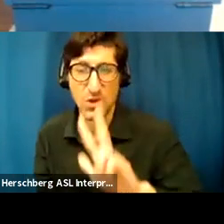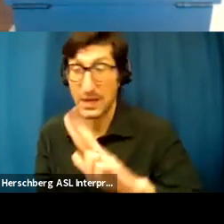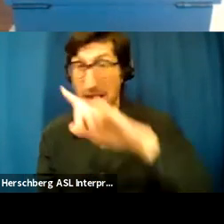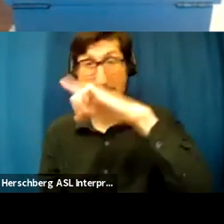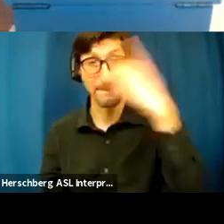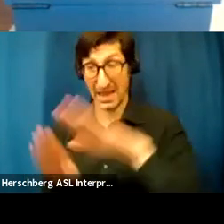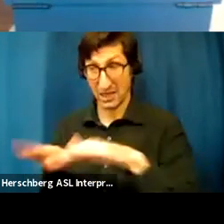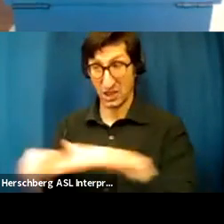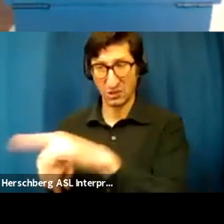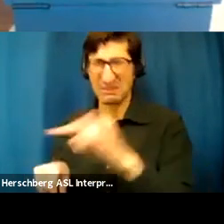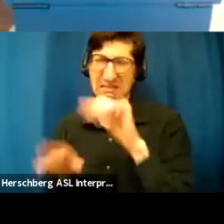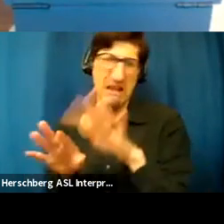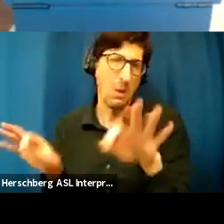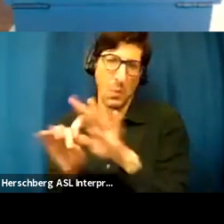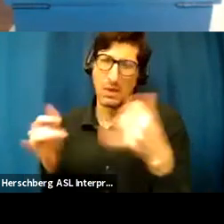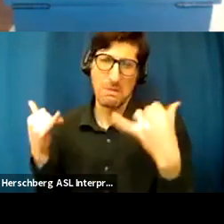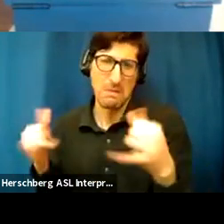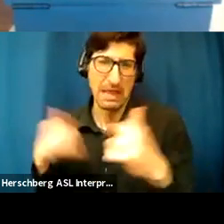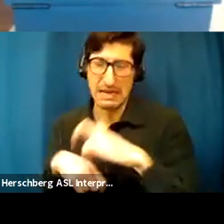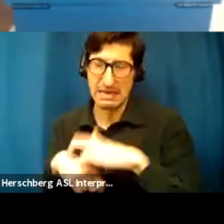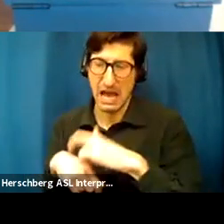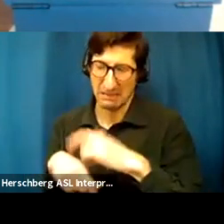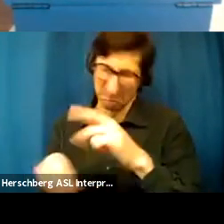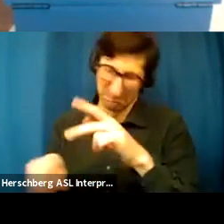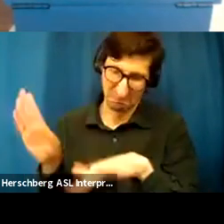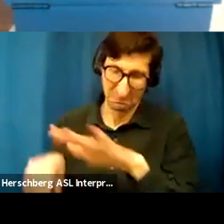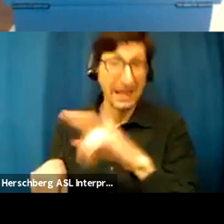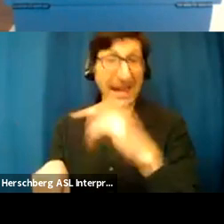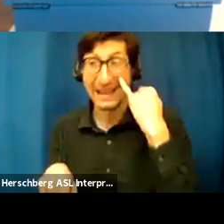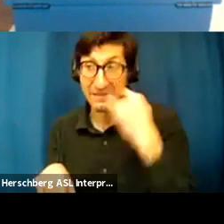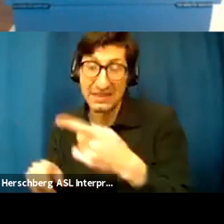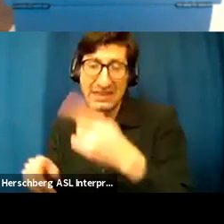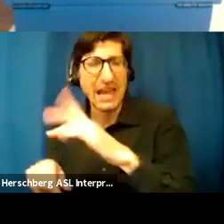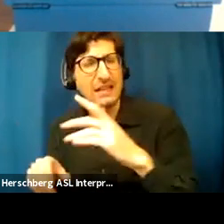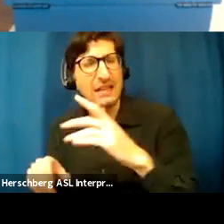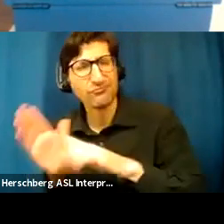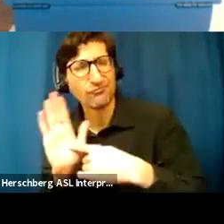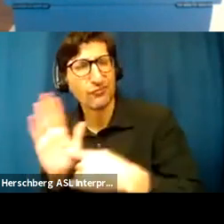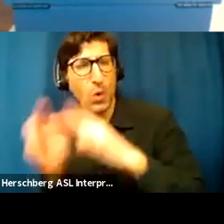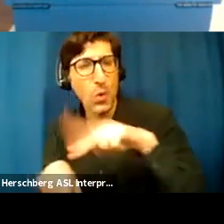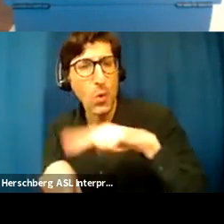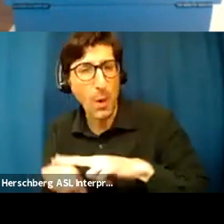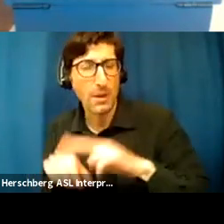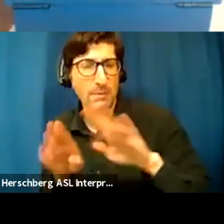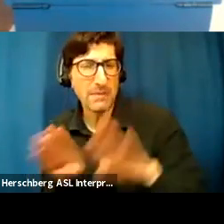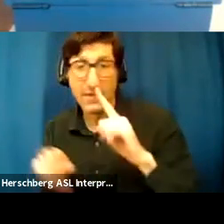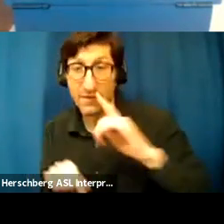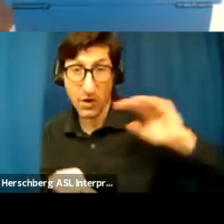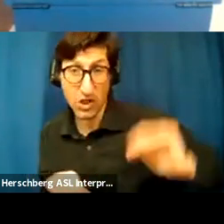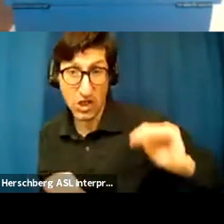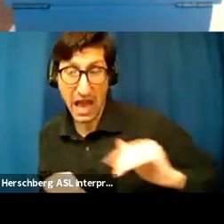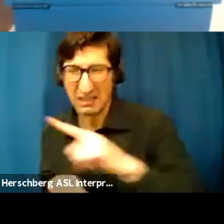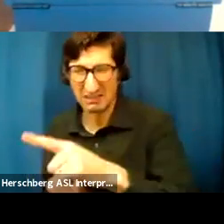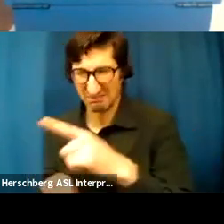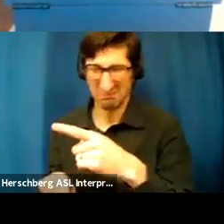being worthy of playtime and were severely punished for exhibiting normal childlike behavior," end of